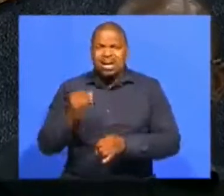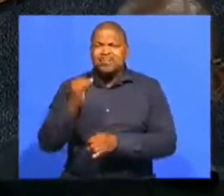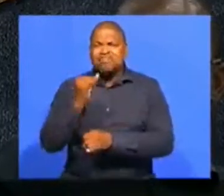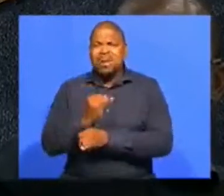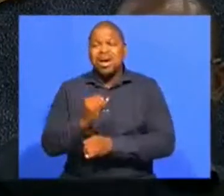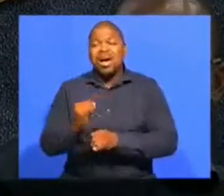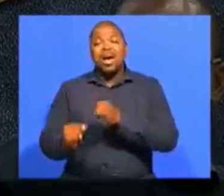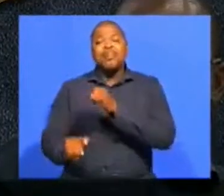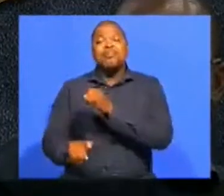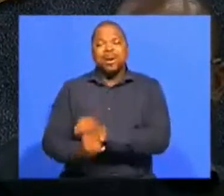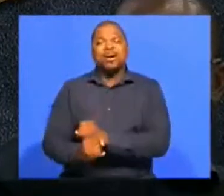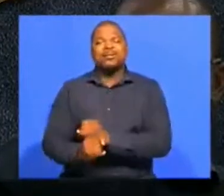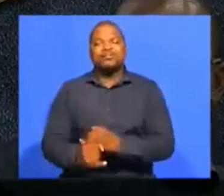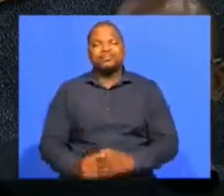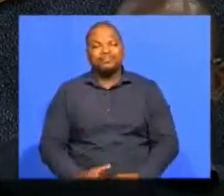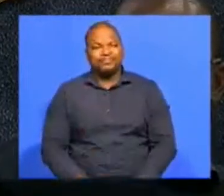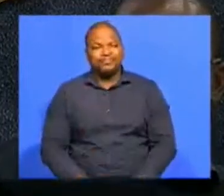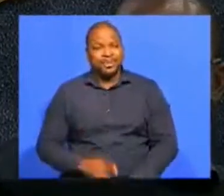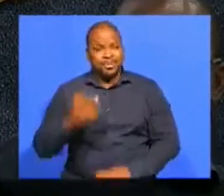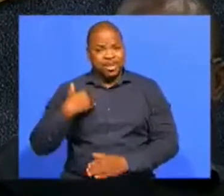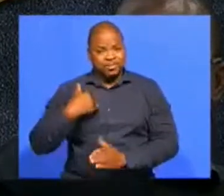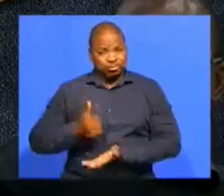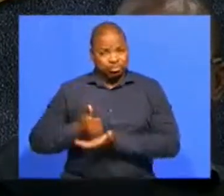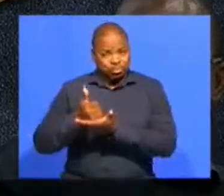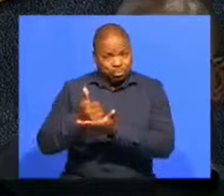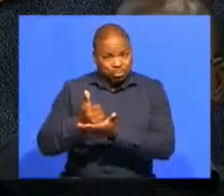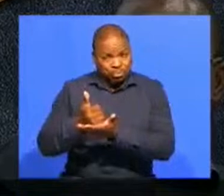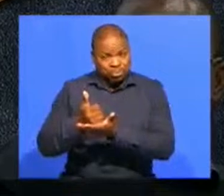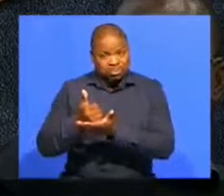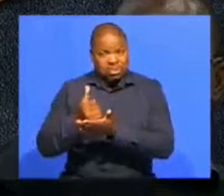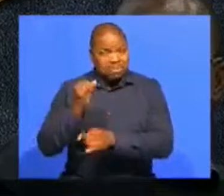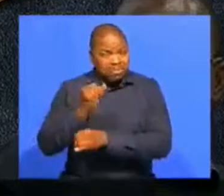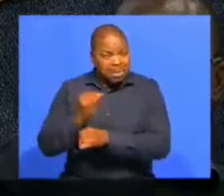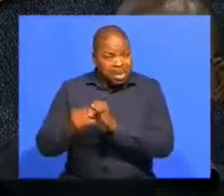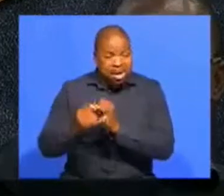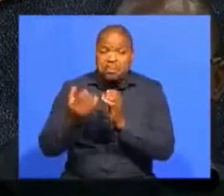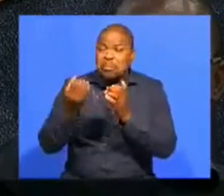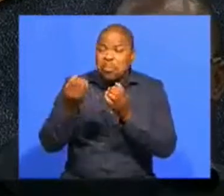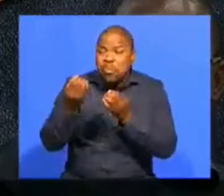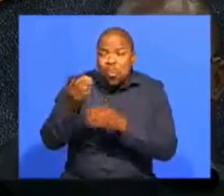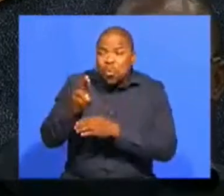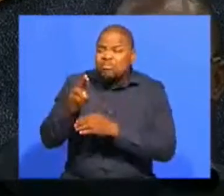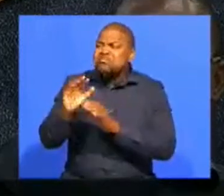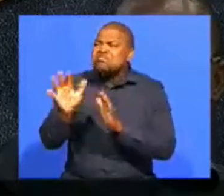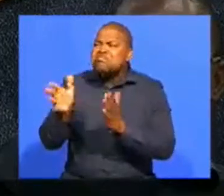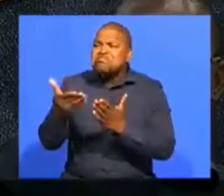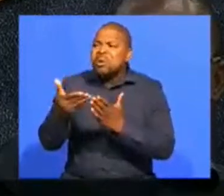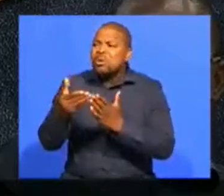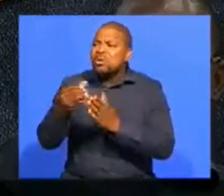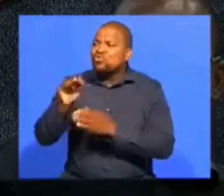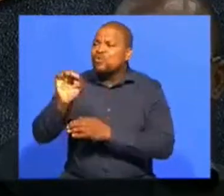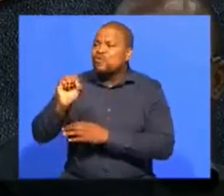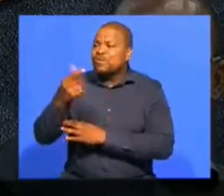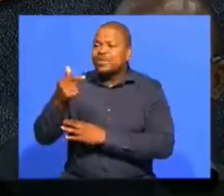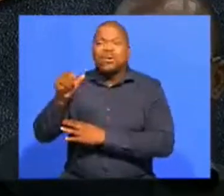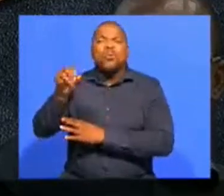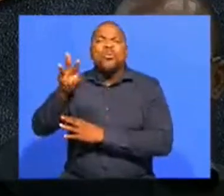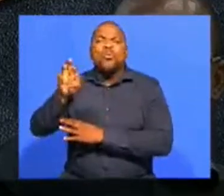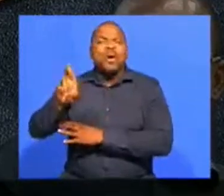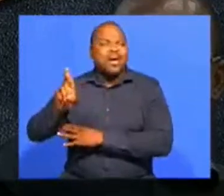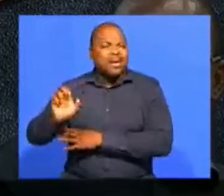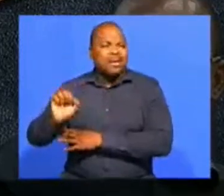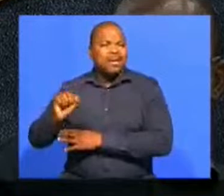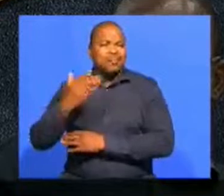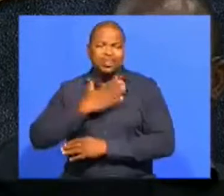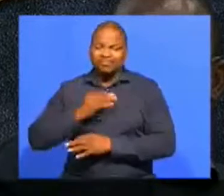infrastructure. Are you going to be assisting with the infrastructure, or we're just looking at the software part? Can you